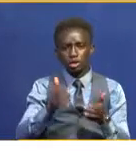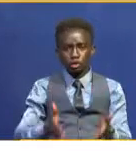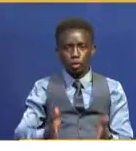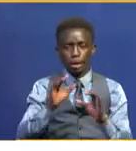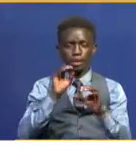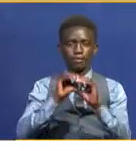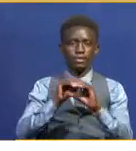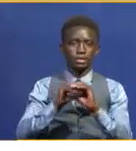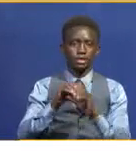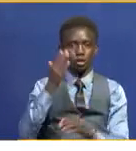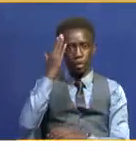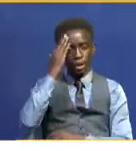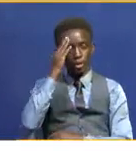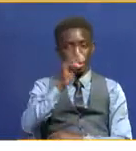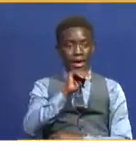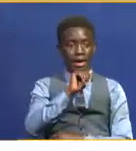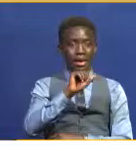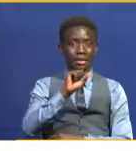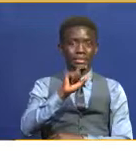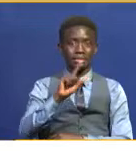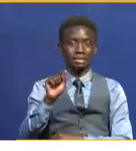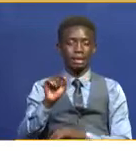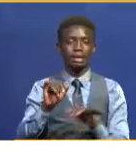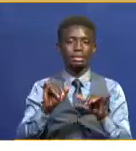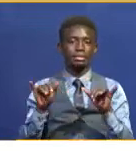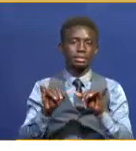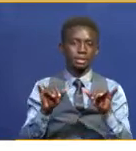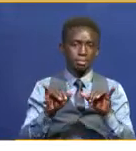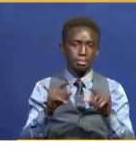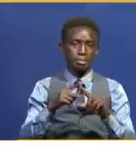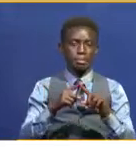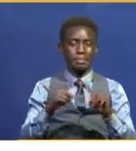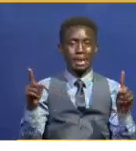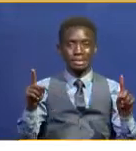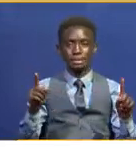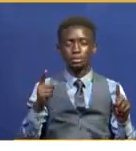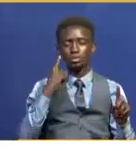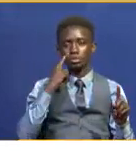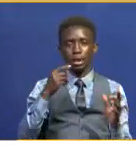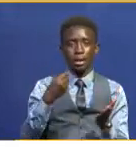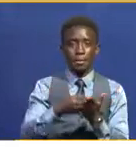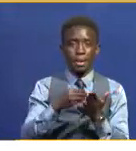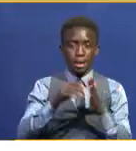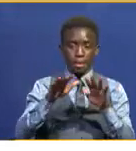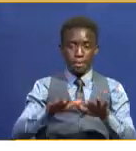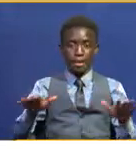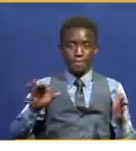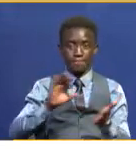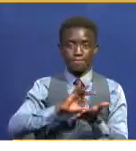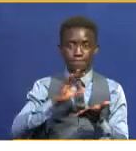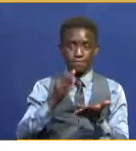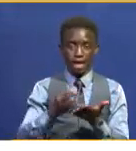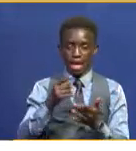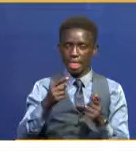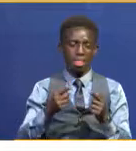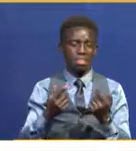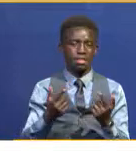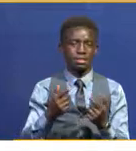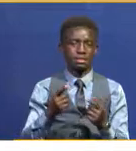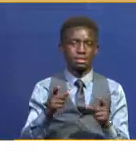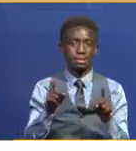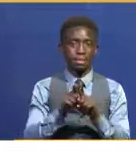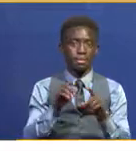assets are the same, more or less, given that money market funds ideally are supposed to invest in